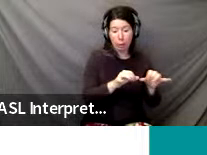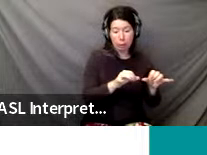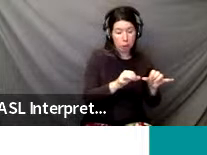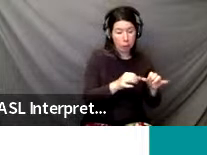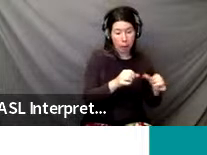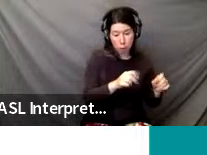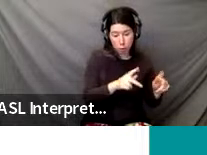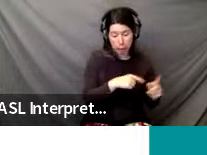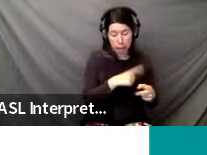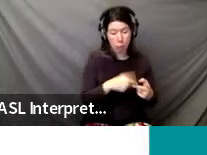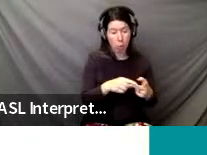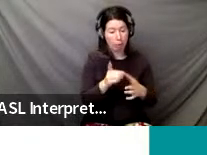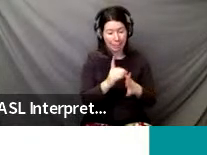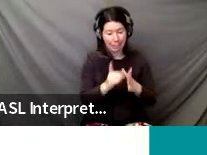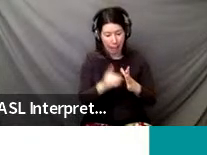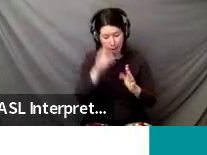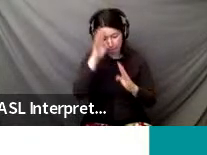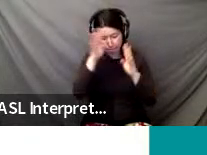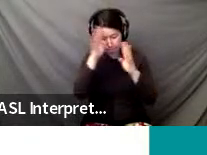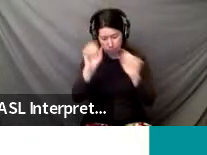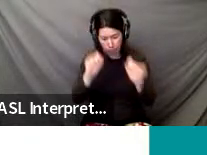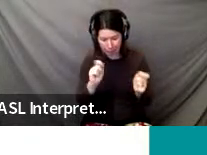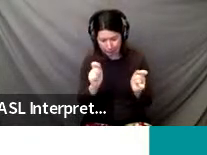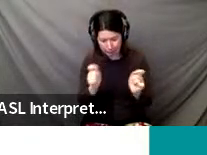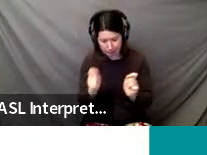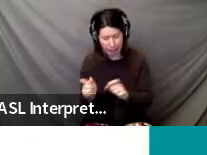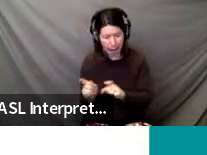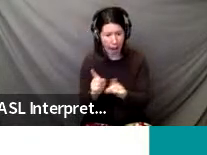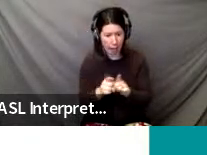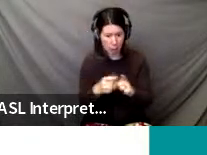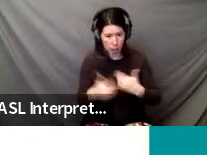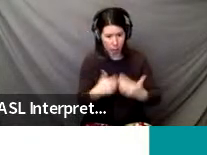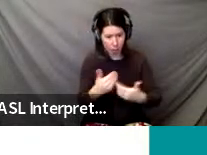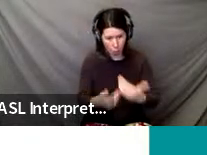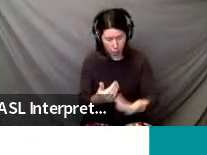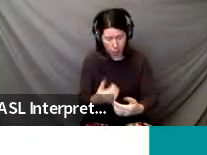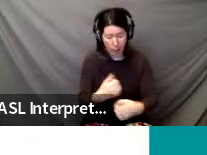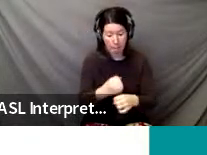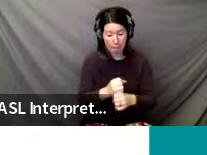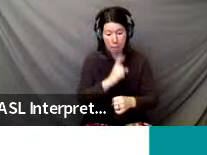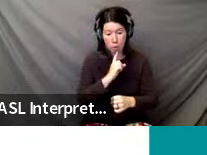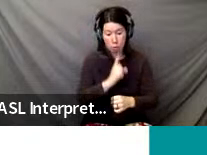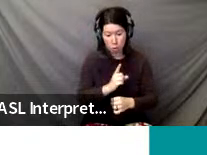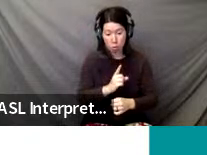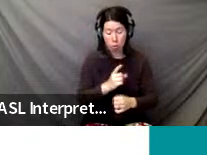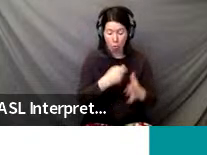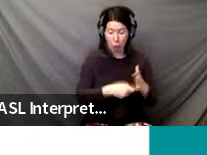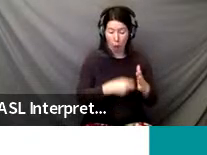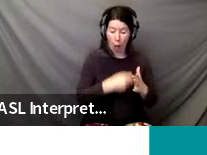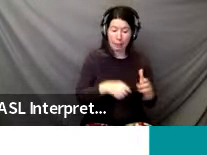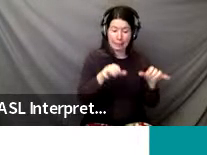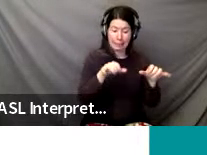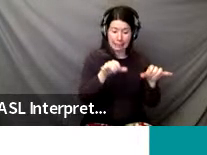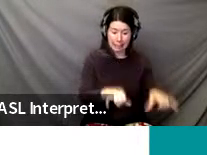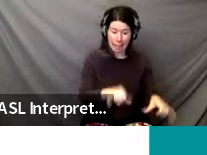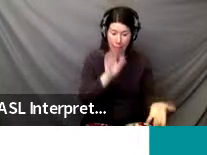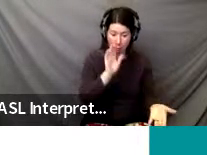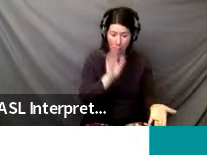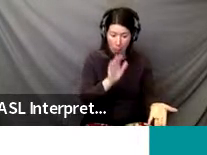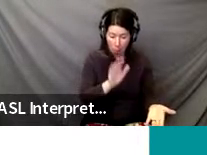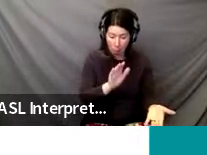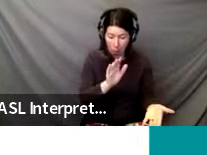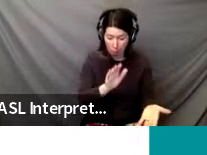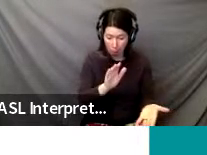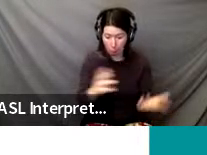or refinements we can make as the program moves forward to make sure that the cost estimate of this program matches